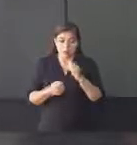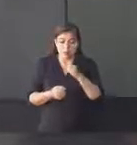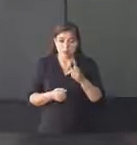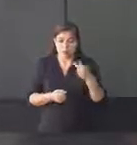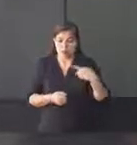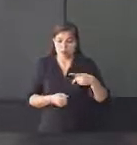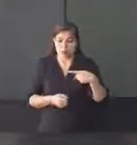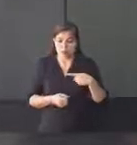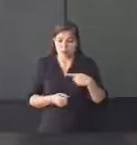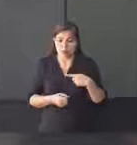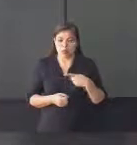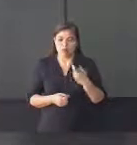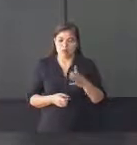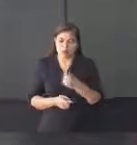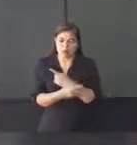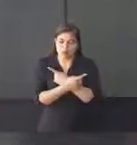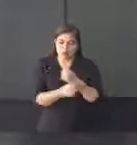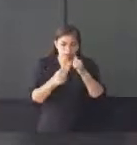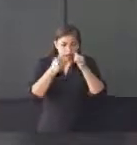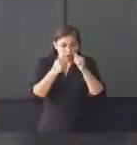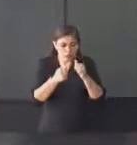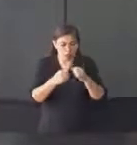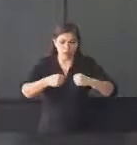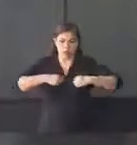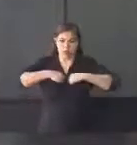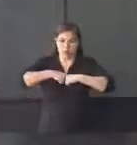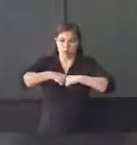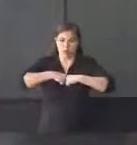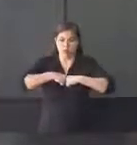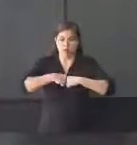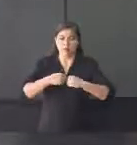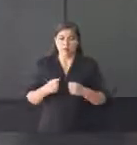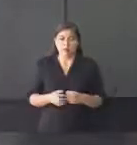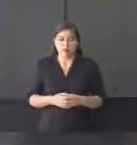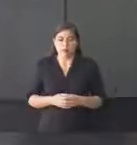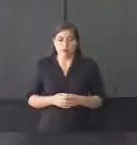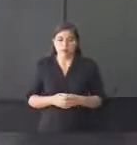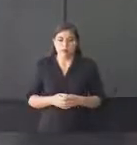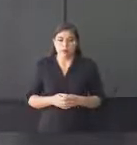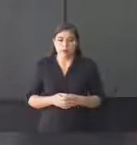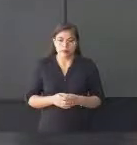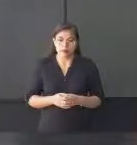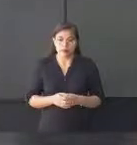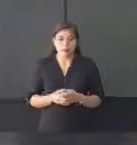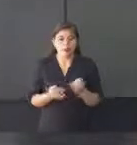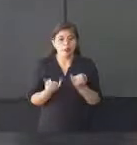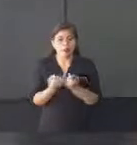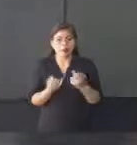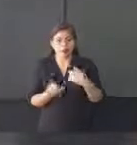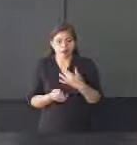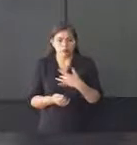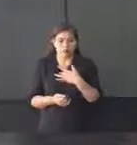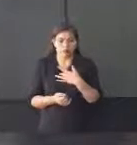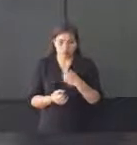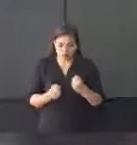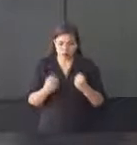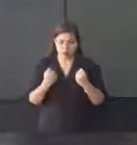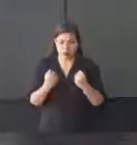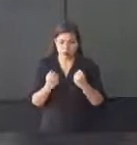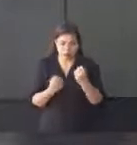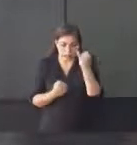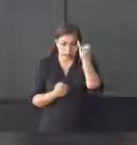the humanitarian corridors, the attention in our borders, and of course, and